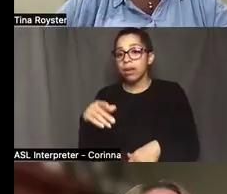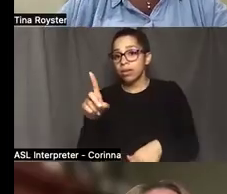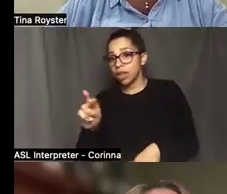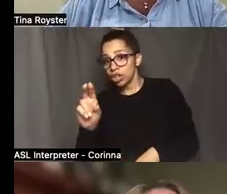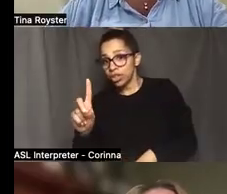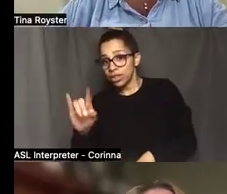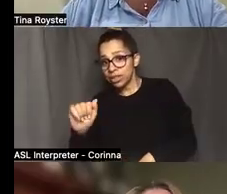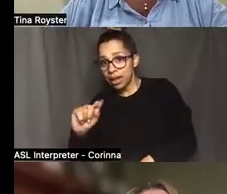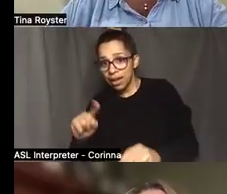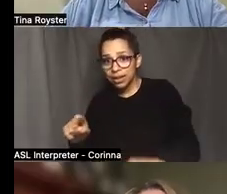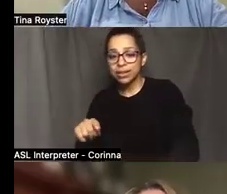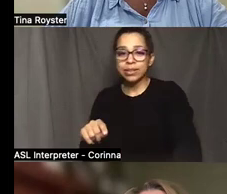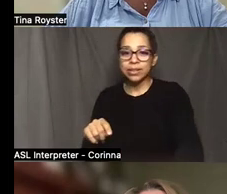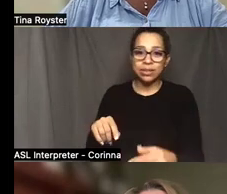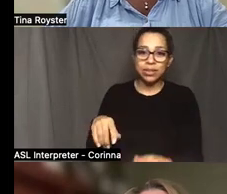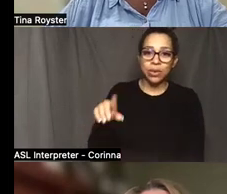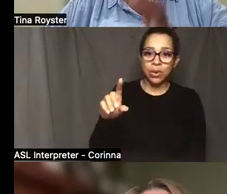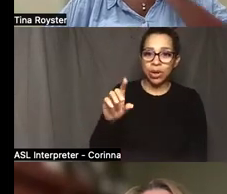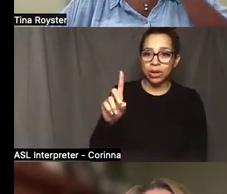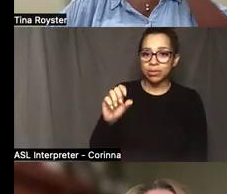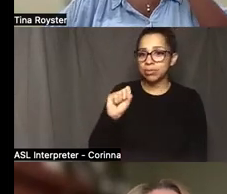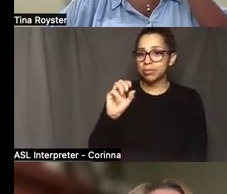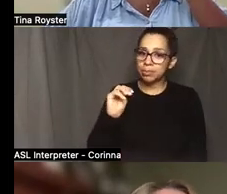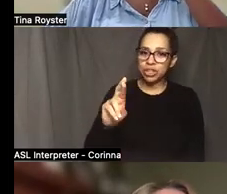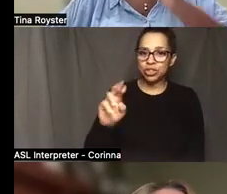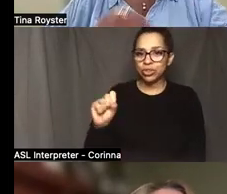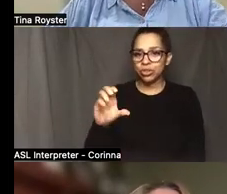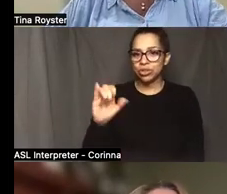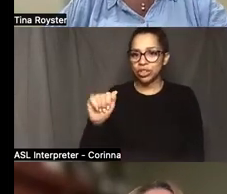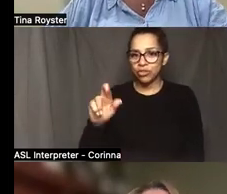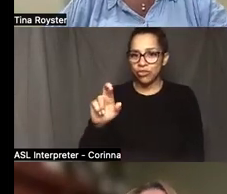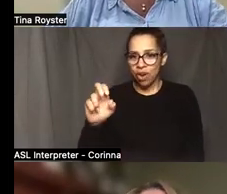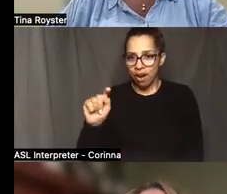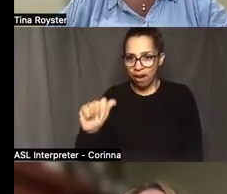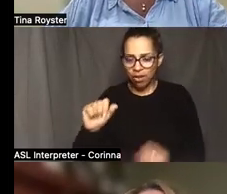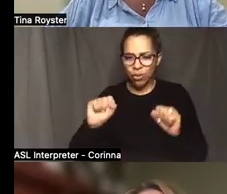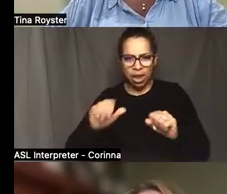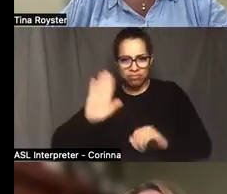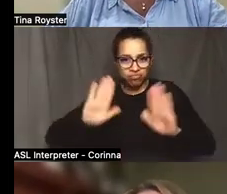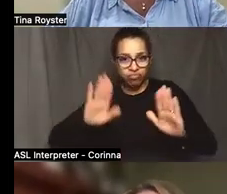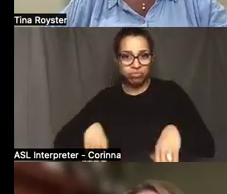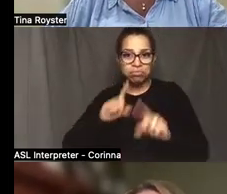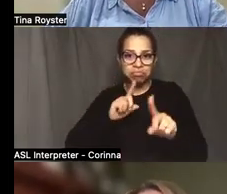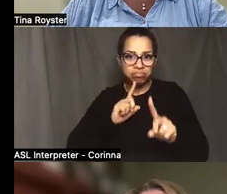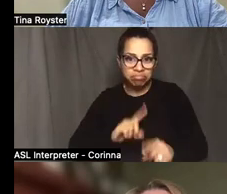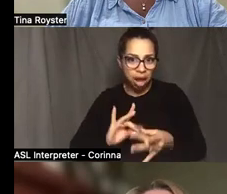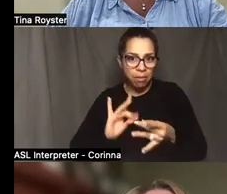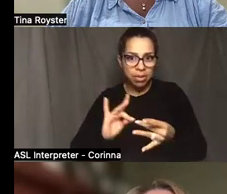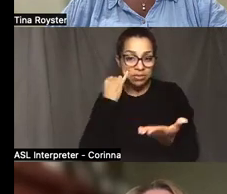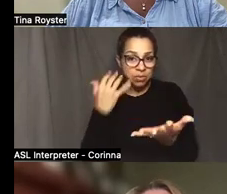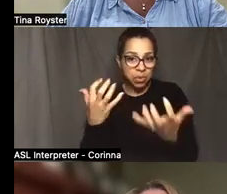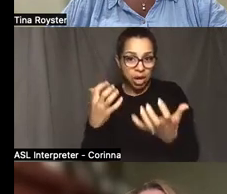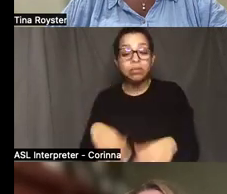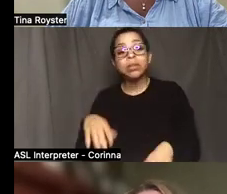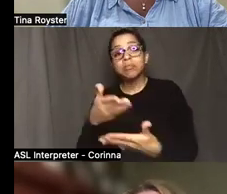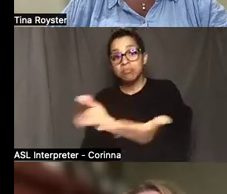specific comments or questions you'd like to answer after I read them. I would like to let the community know that if there are any questions or comments